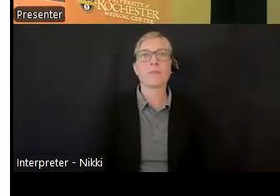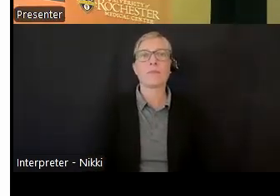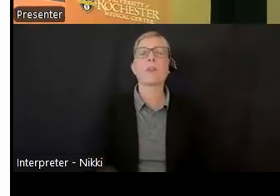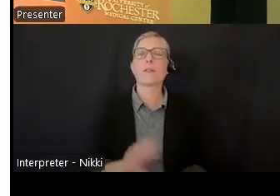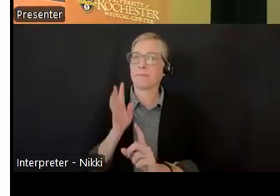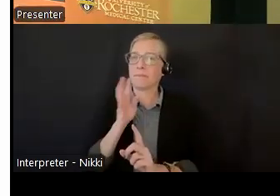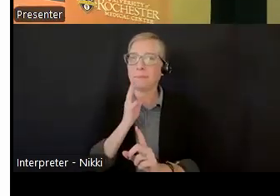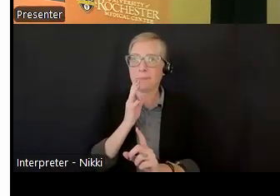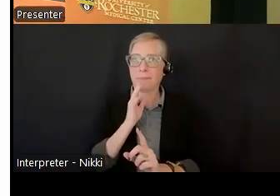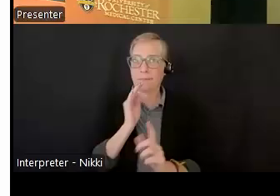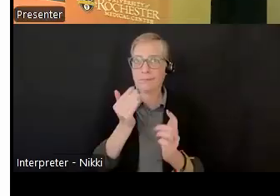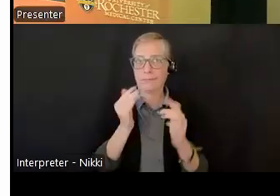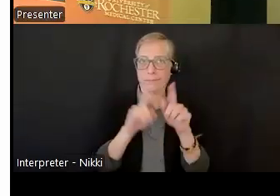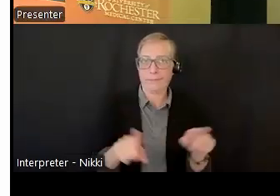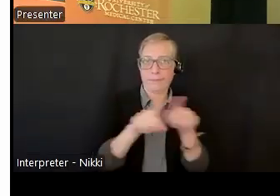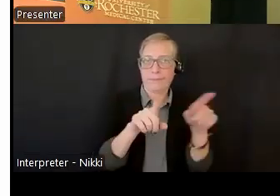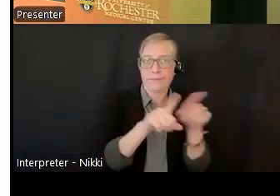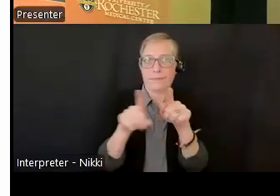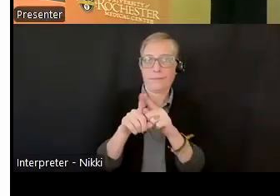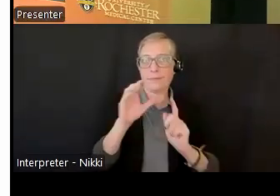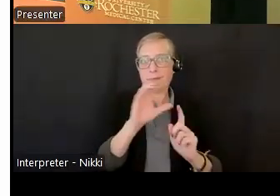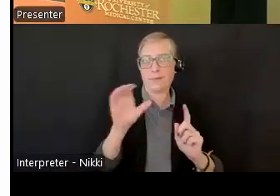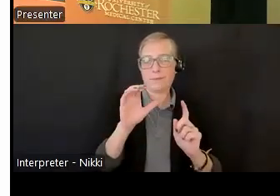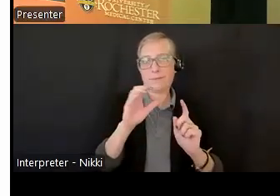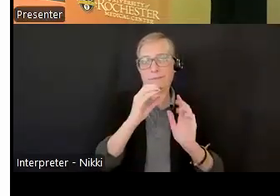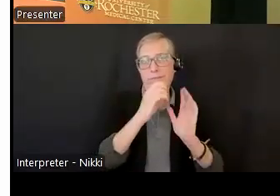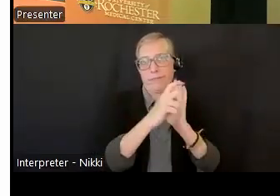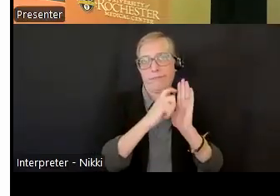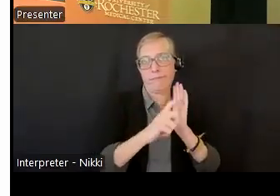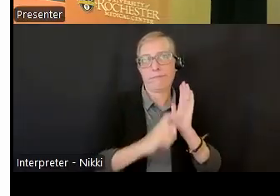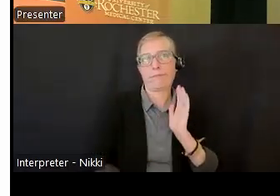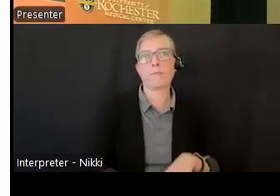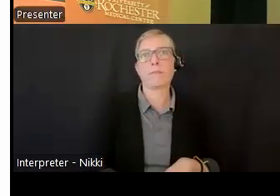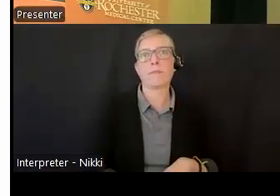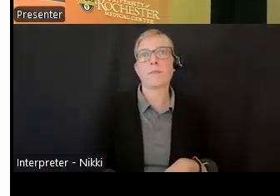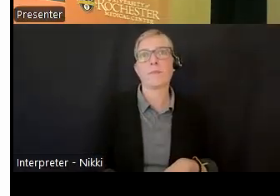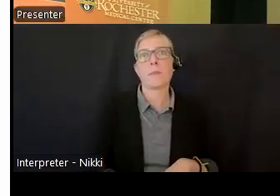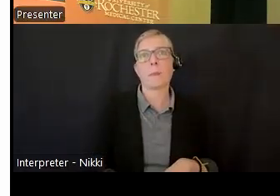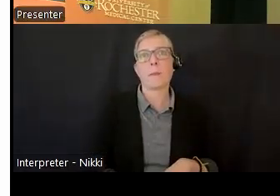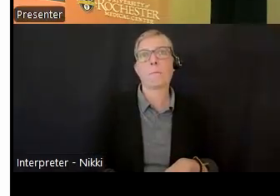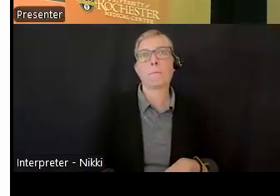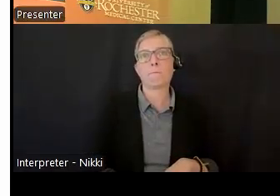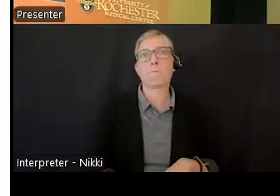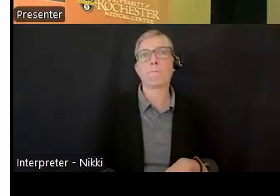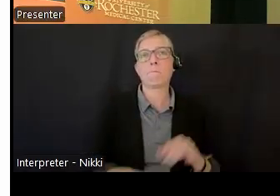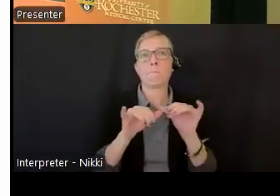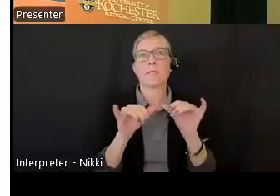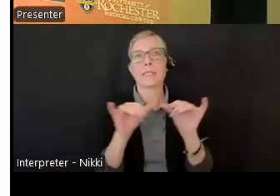lose control of your emotions or temper. Scale each trigger based on how much they tempt you to use your substance of